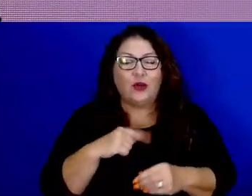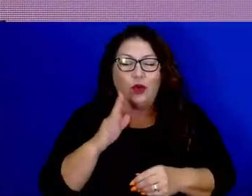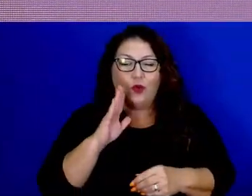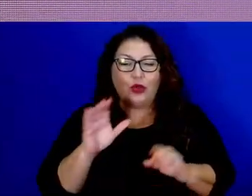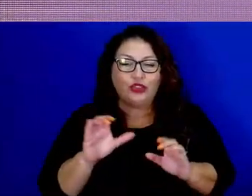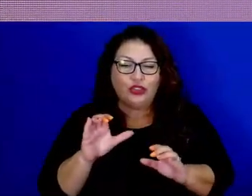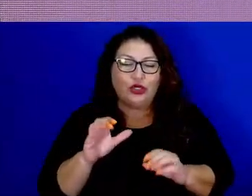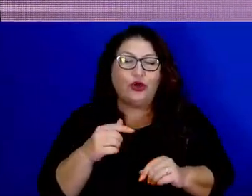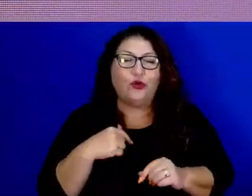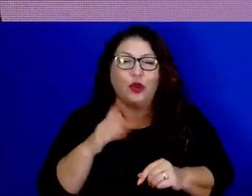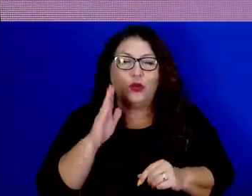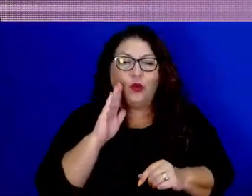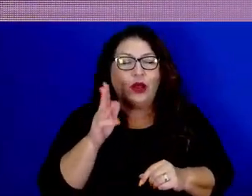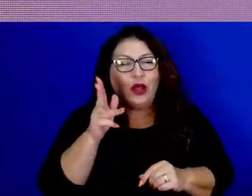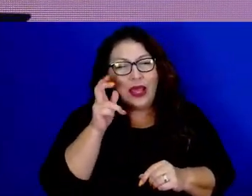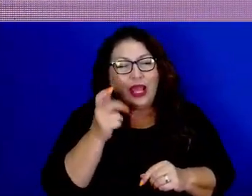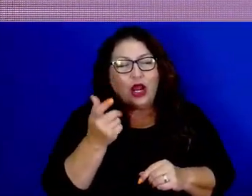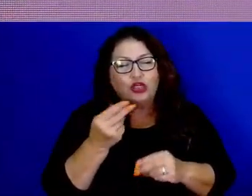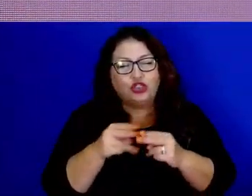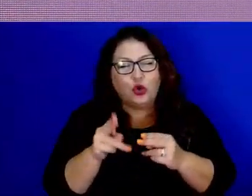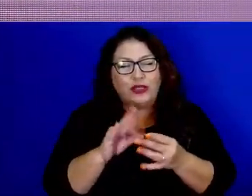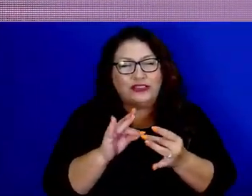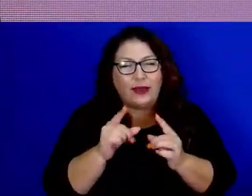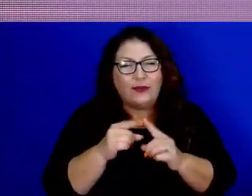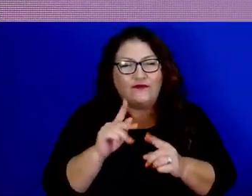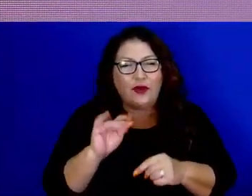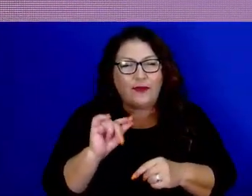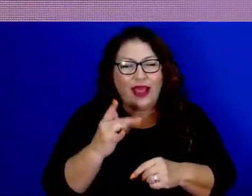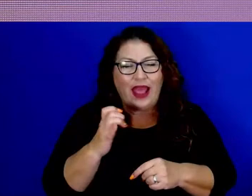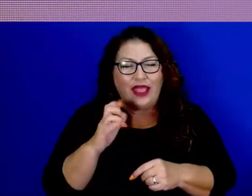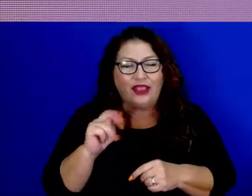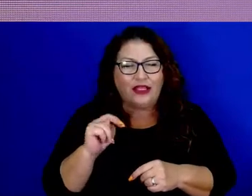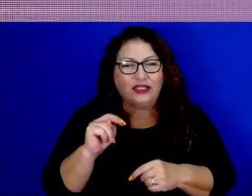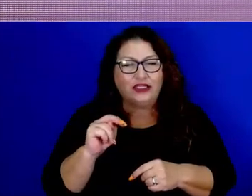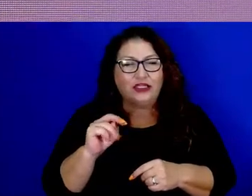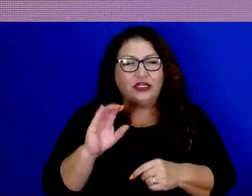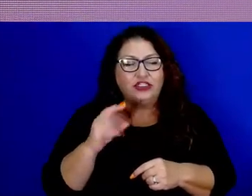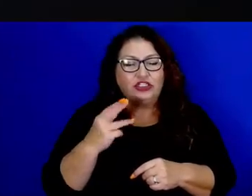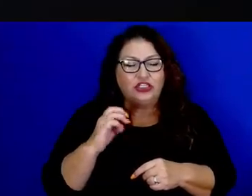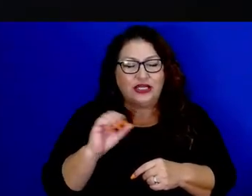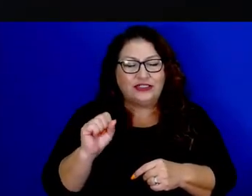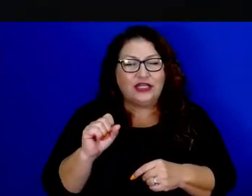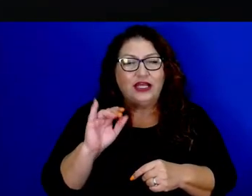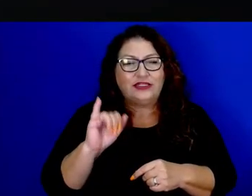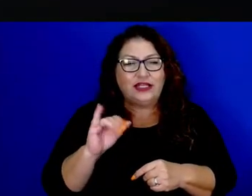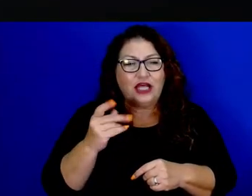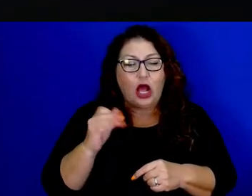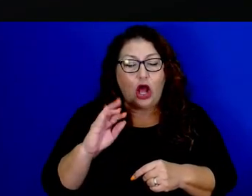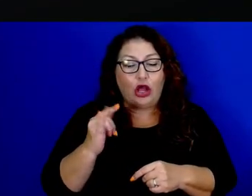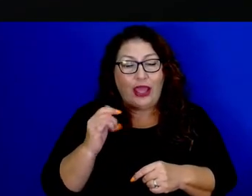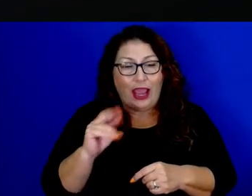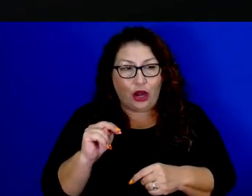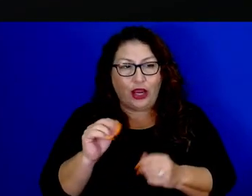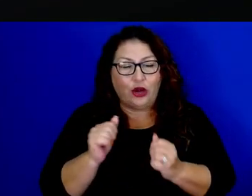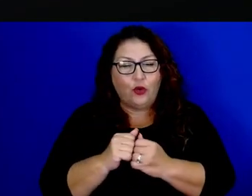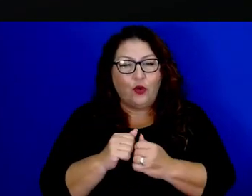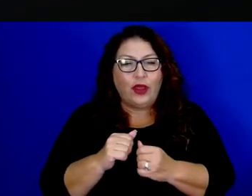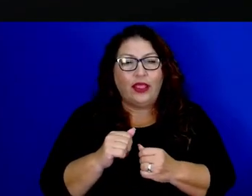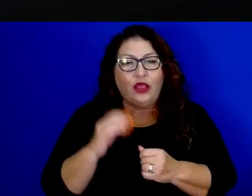a short statement from Katalin Schess, who is a Hungarian MEP with the Renew Europe group,